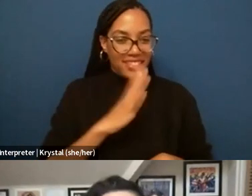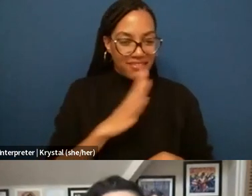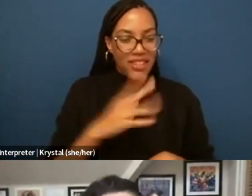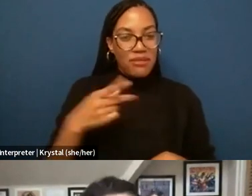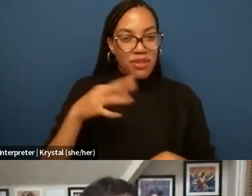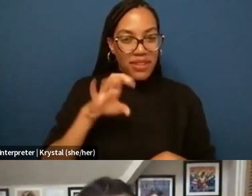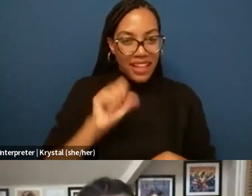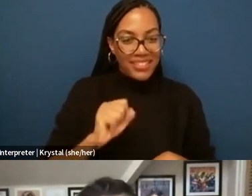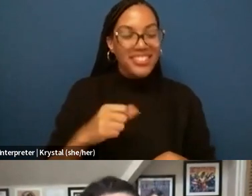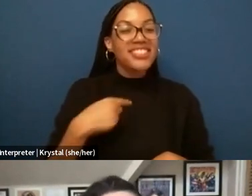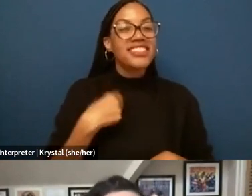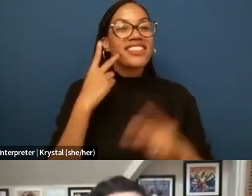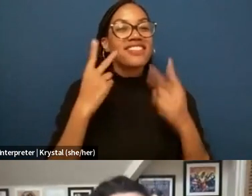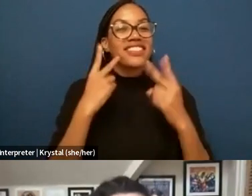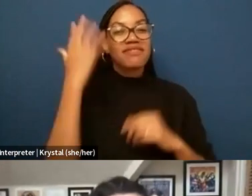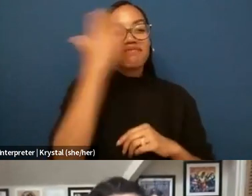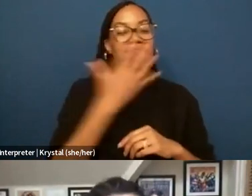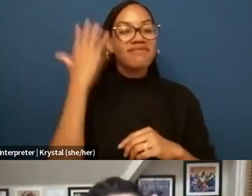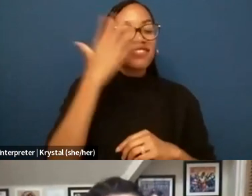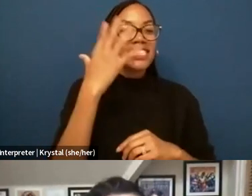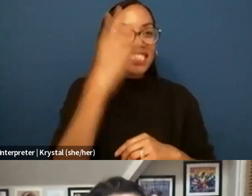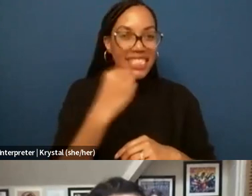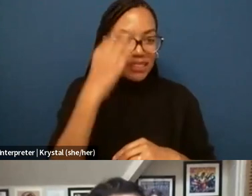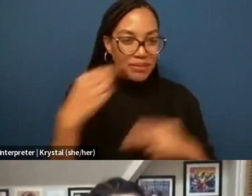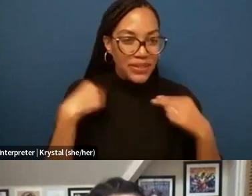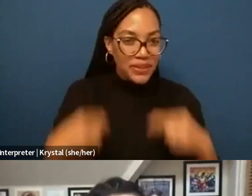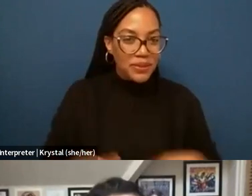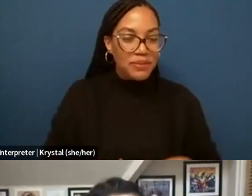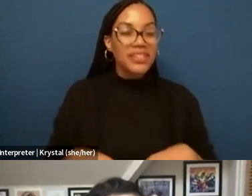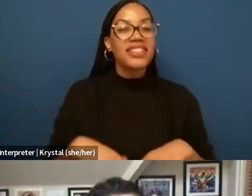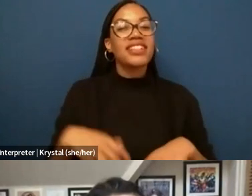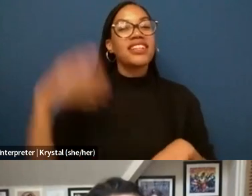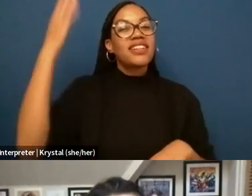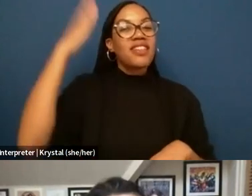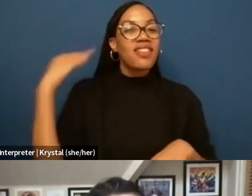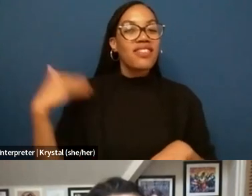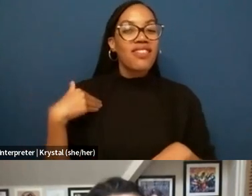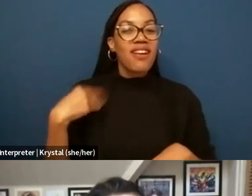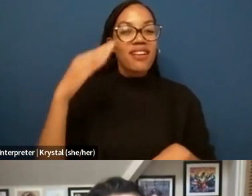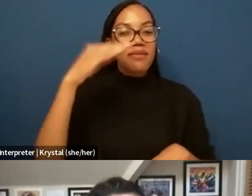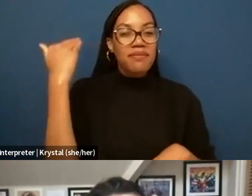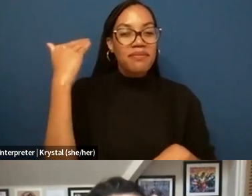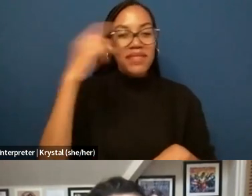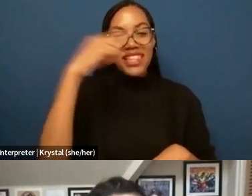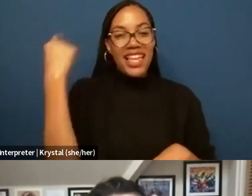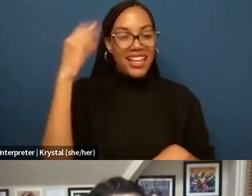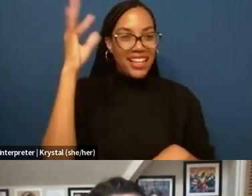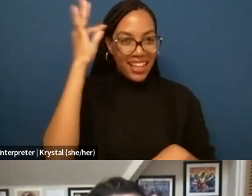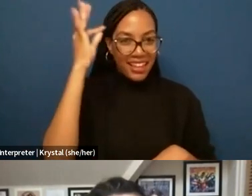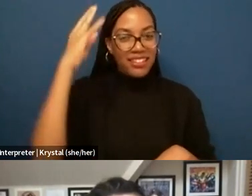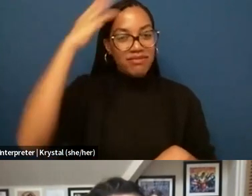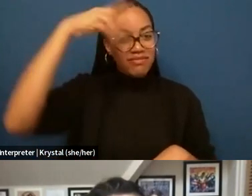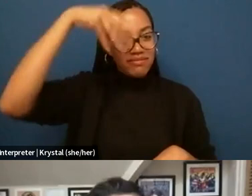human with long wavy black hair and some graying silvery temples, wearing a teal